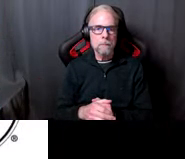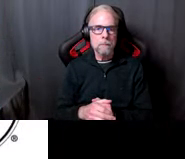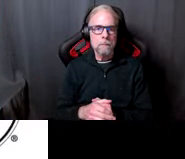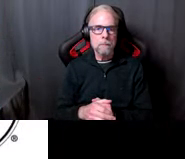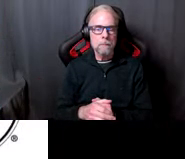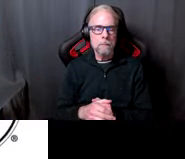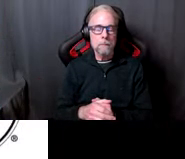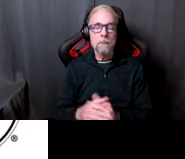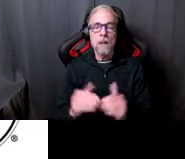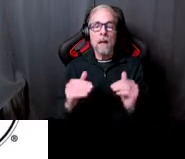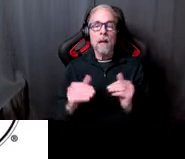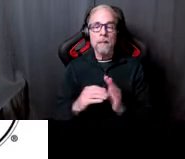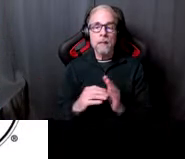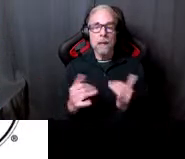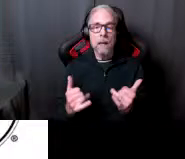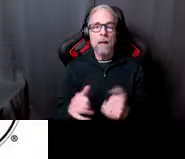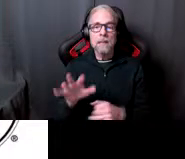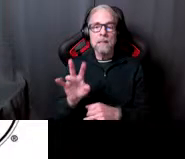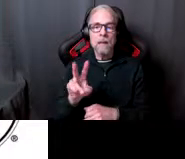The next section is